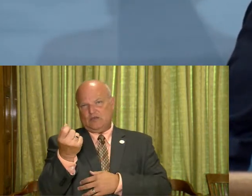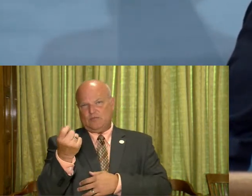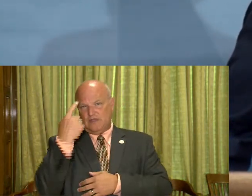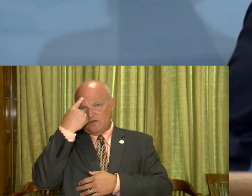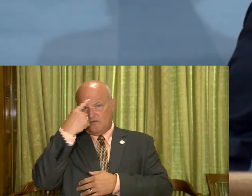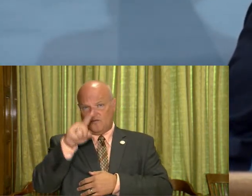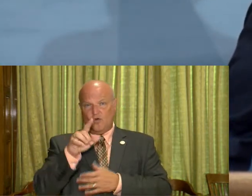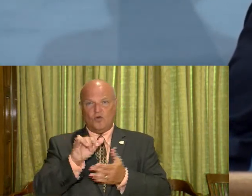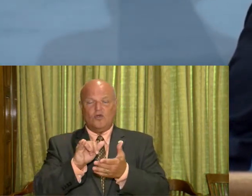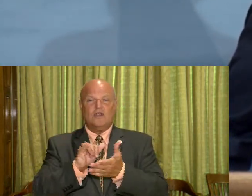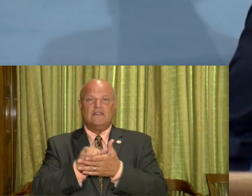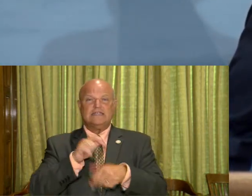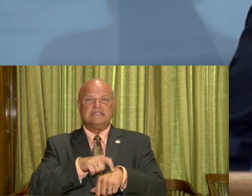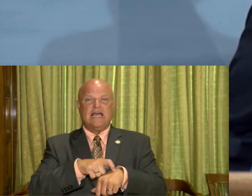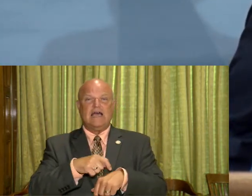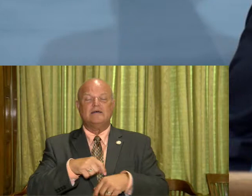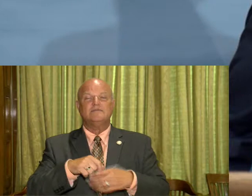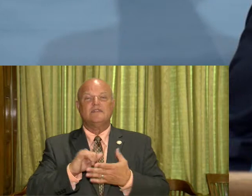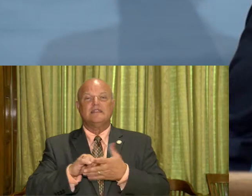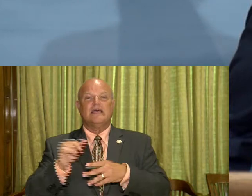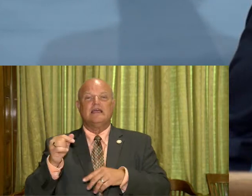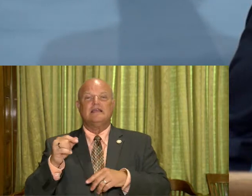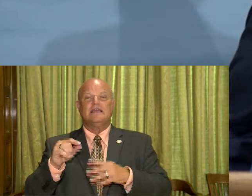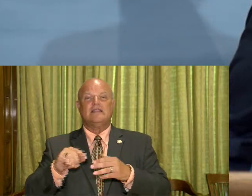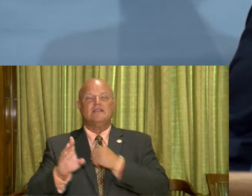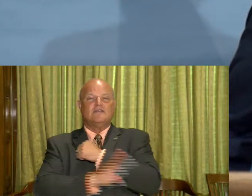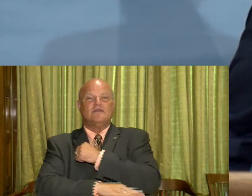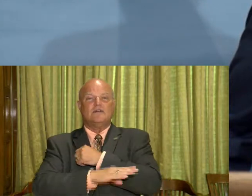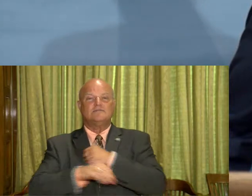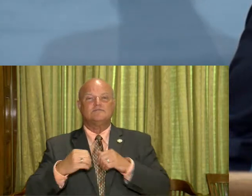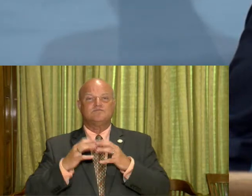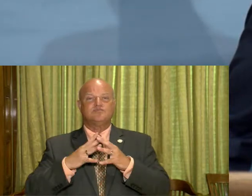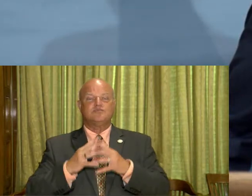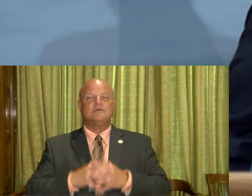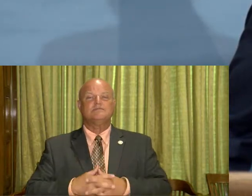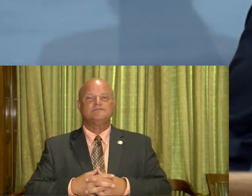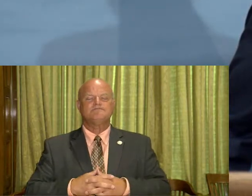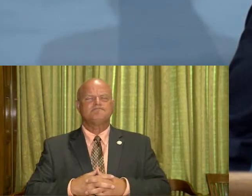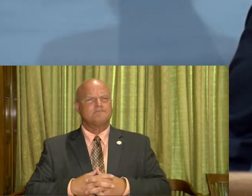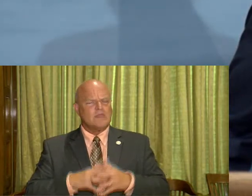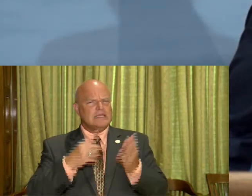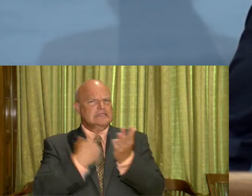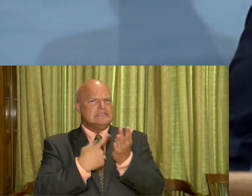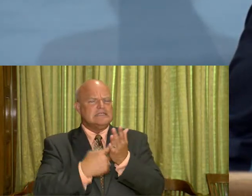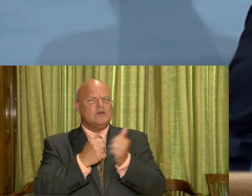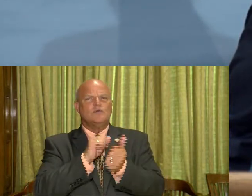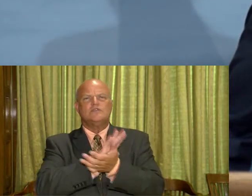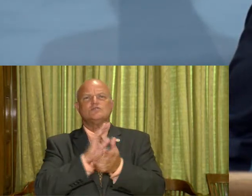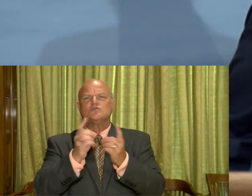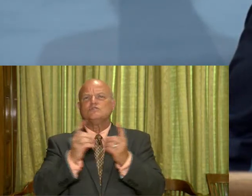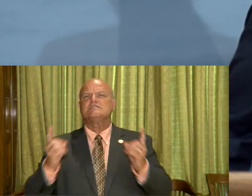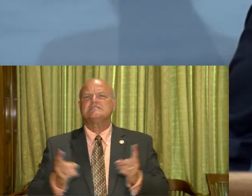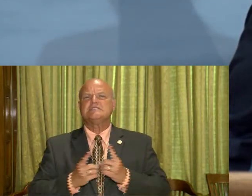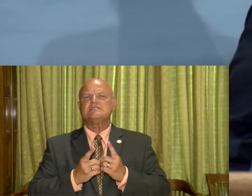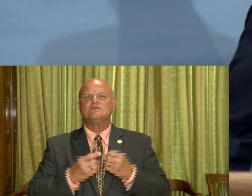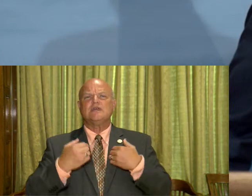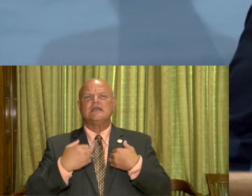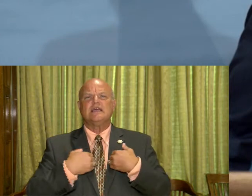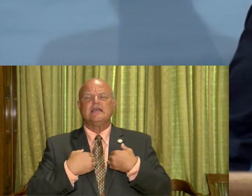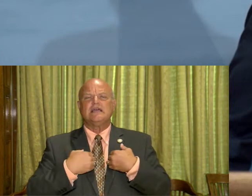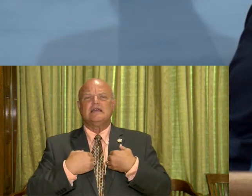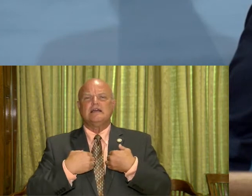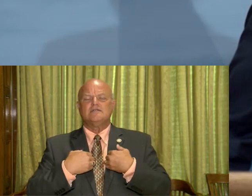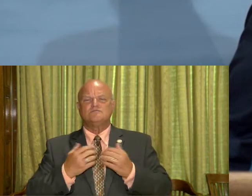for the time for that law to come into effect. Have any discussions with school districts in the state kind of catapulted